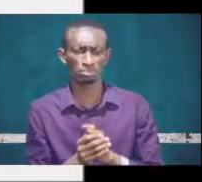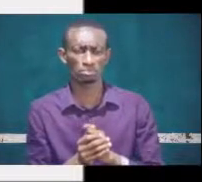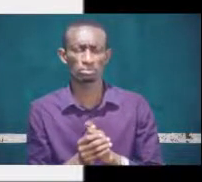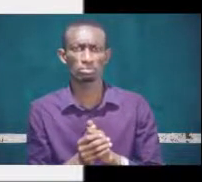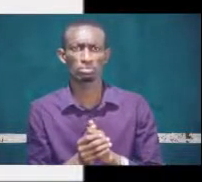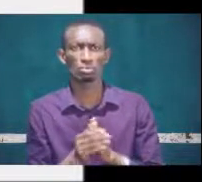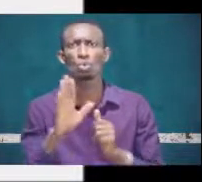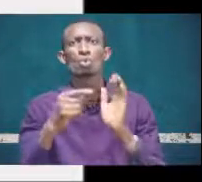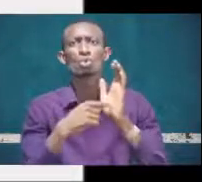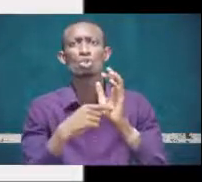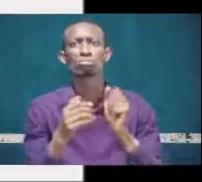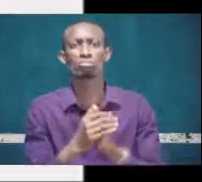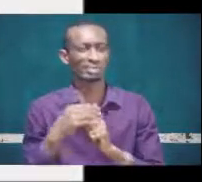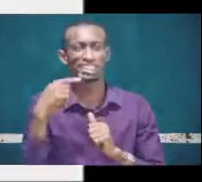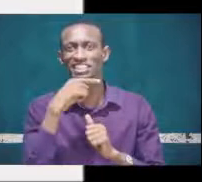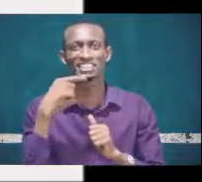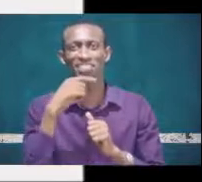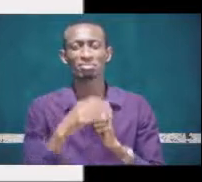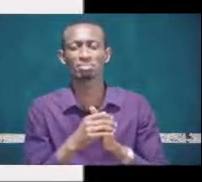the toothpaste